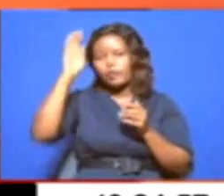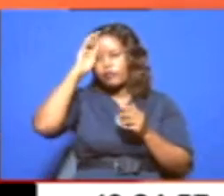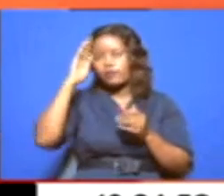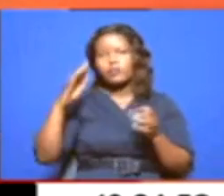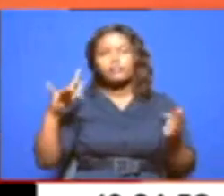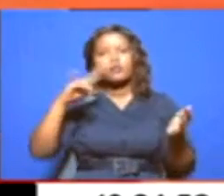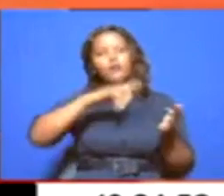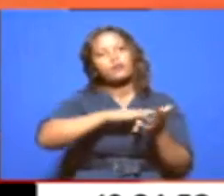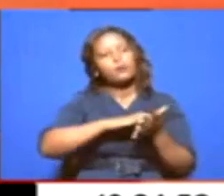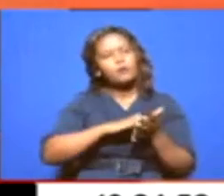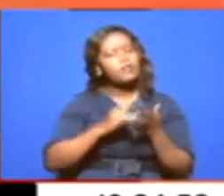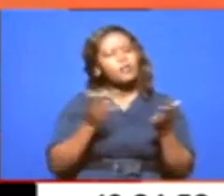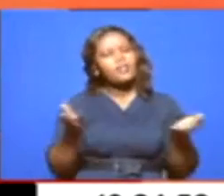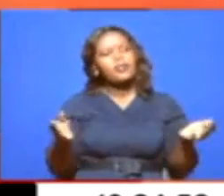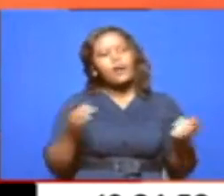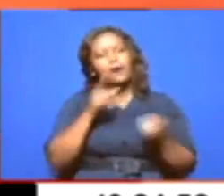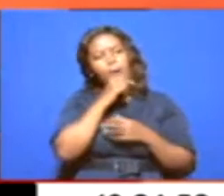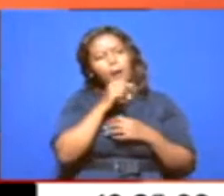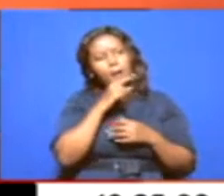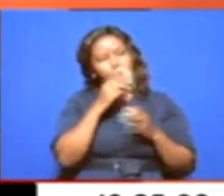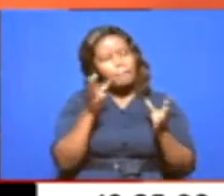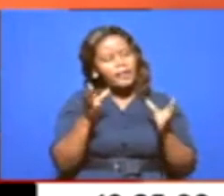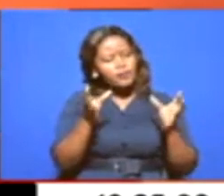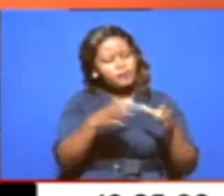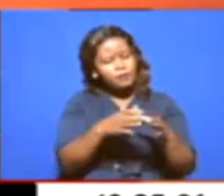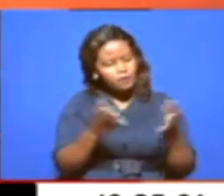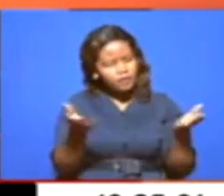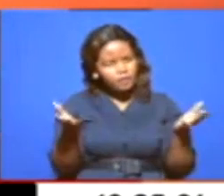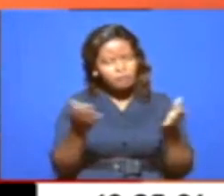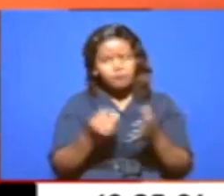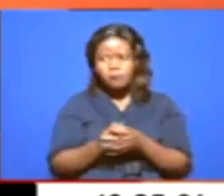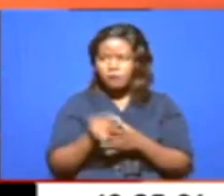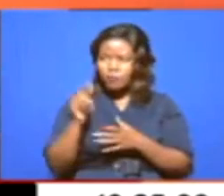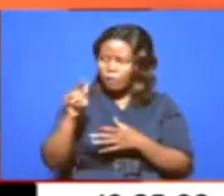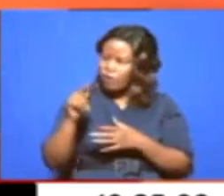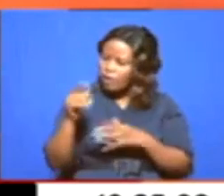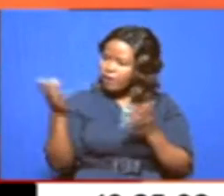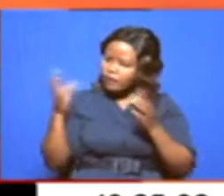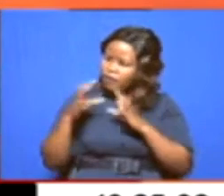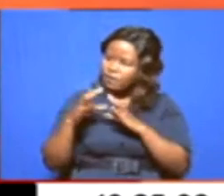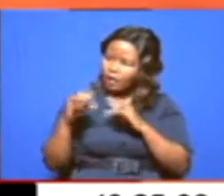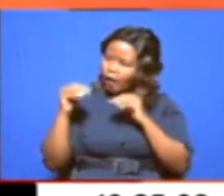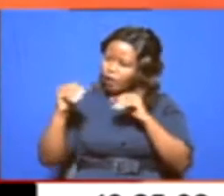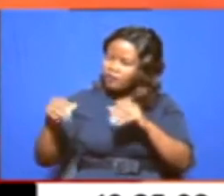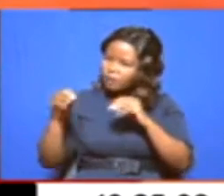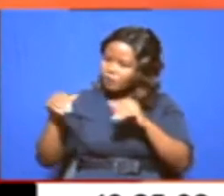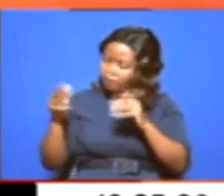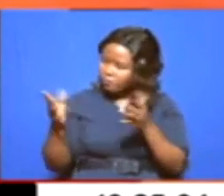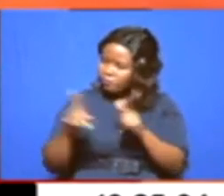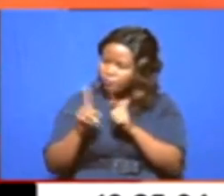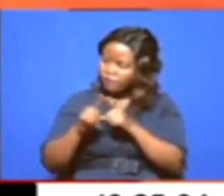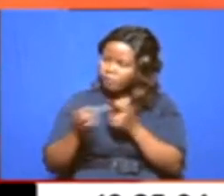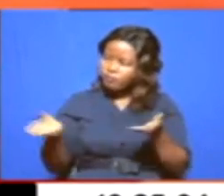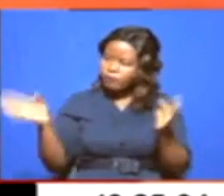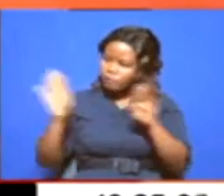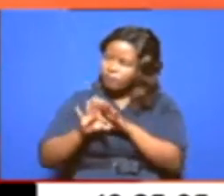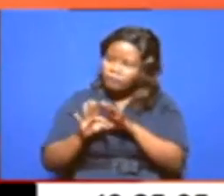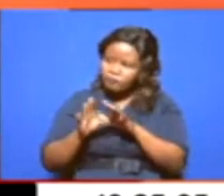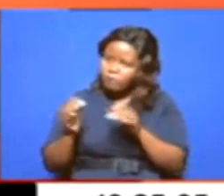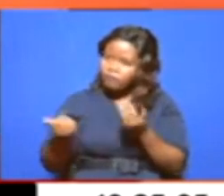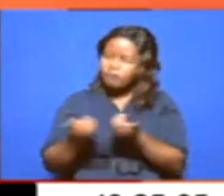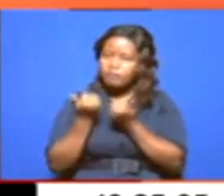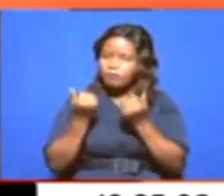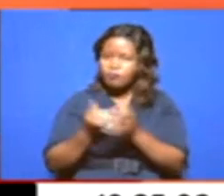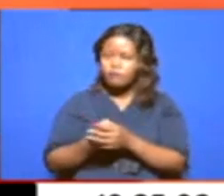talk about the elite men. And this is the marquee event, the closing event. Jeffrey Kamworor of Kenya,